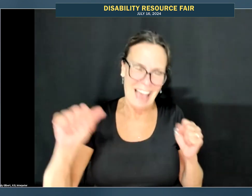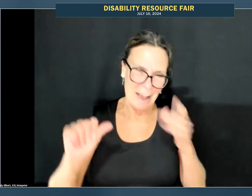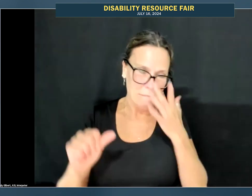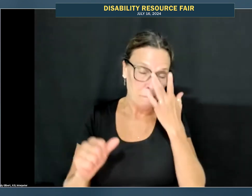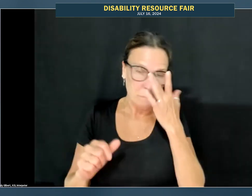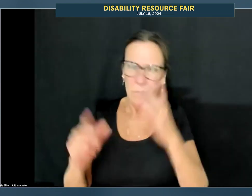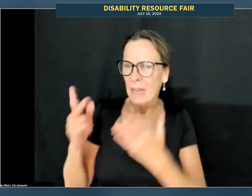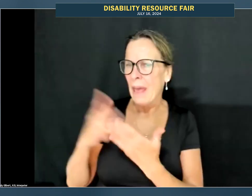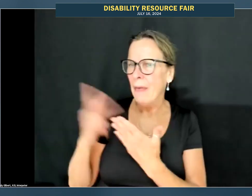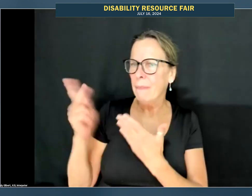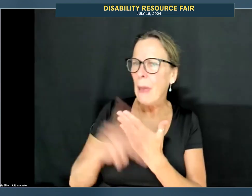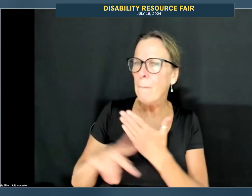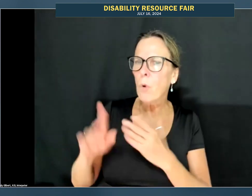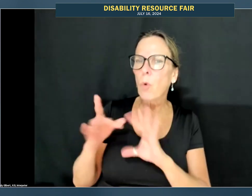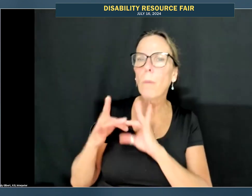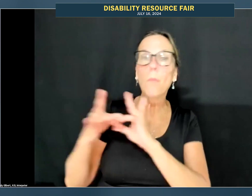works